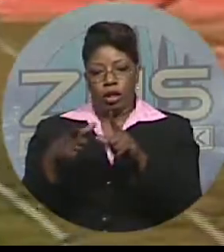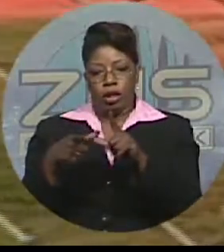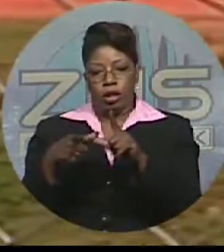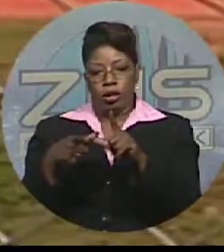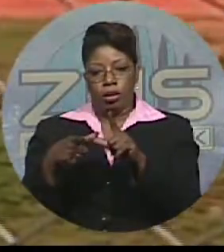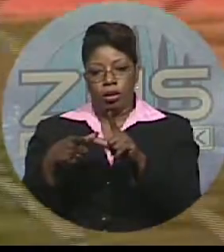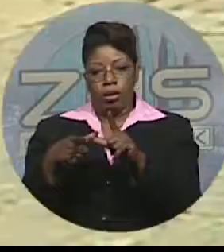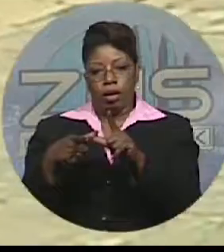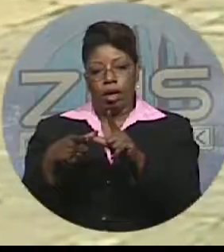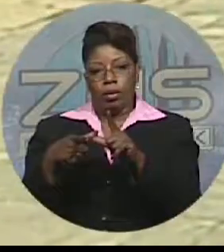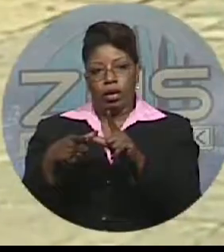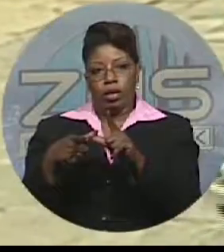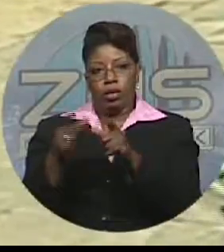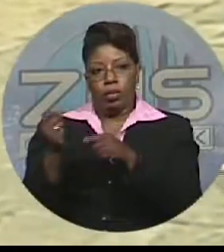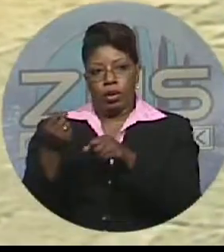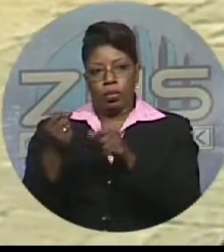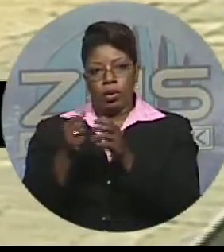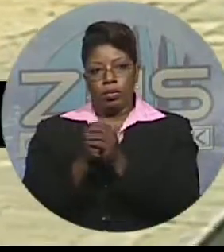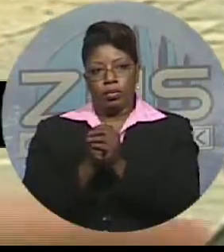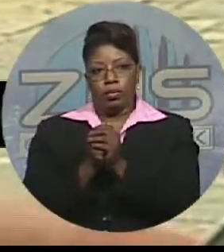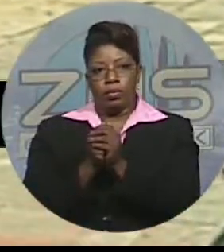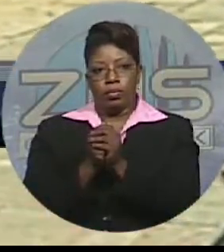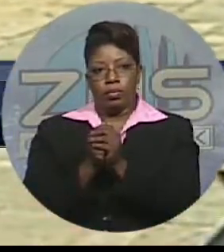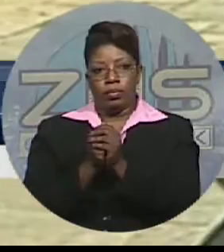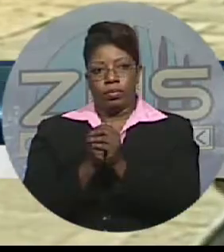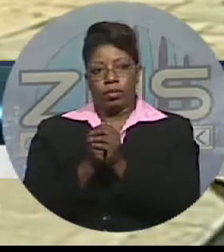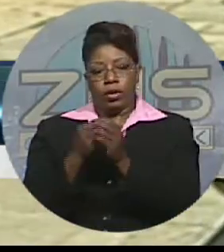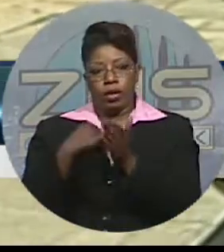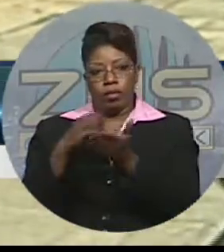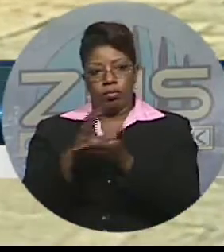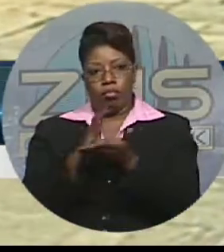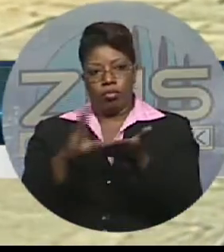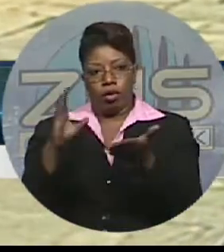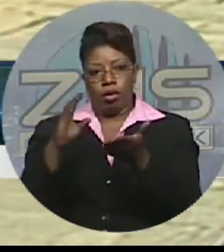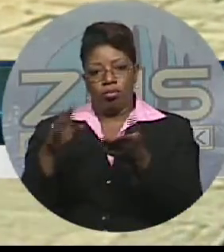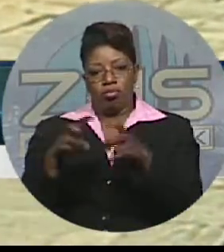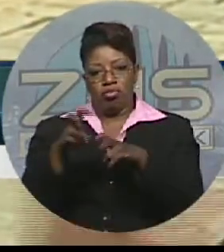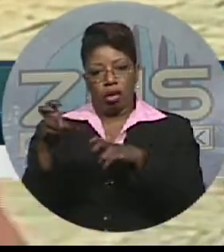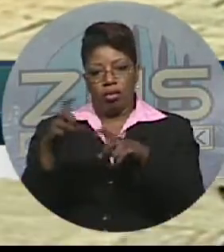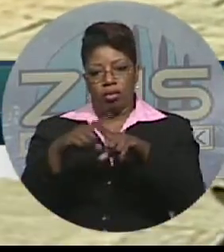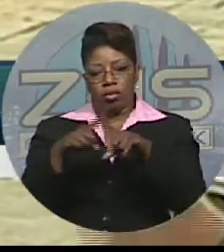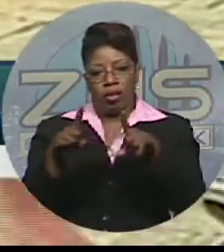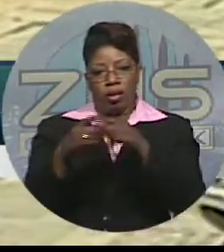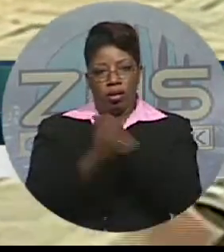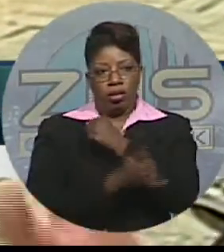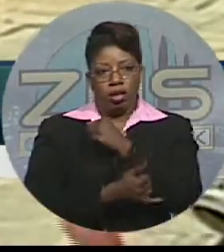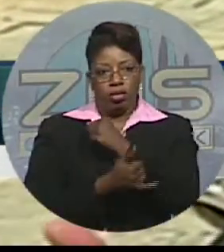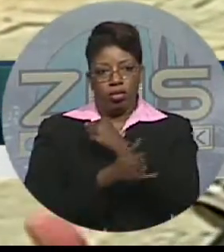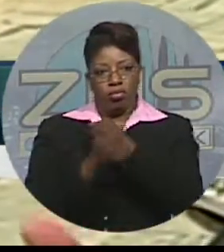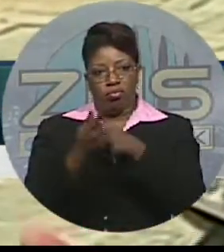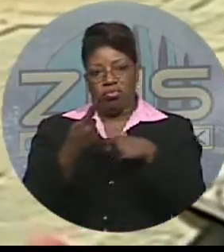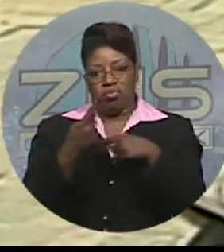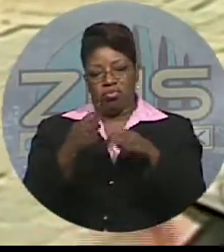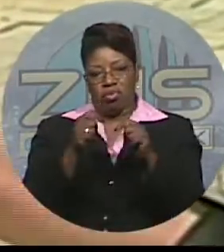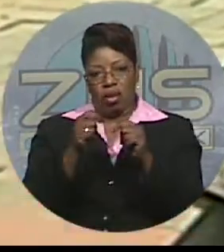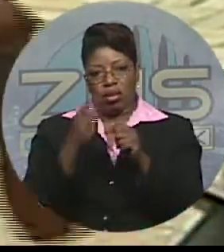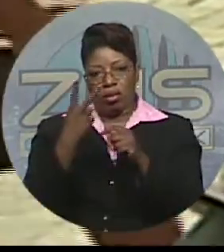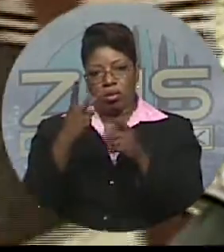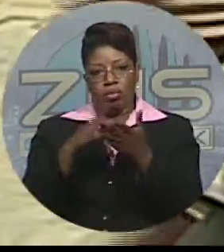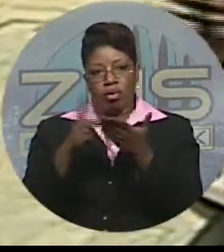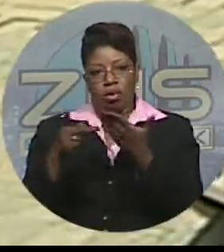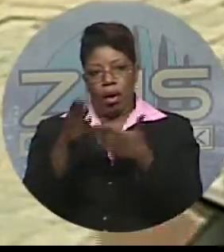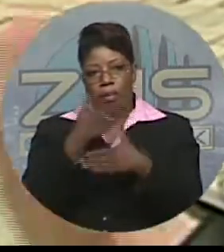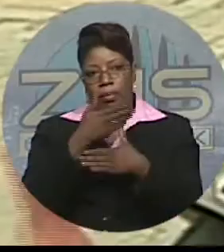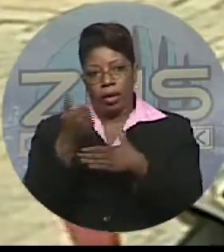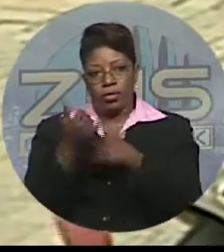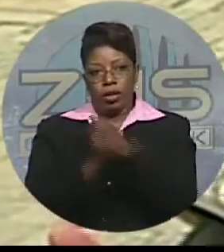and she was proud. I, with a number of my colleagues, travel around to different countries and we sort of try to figure out what programs best